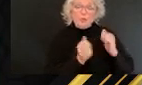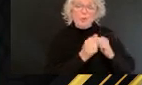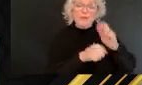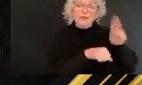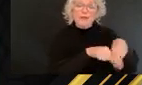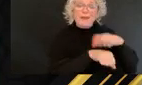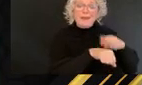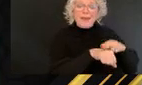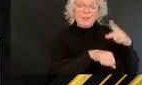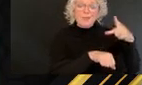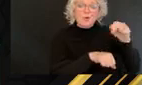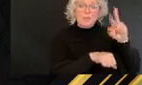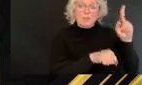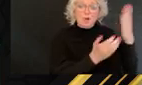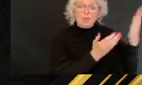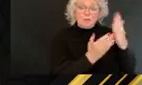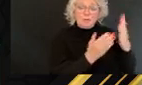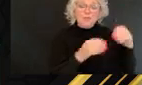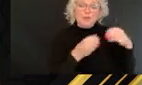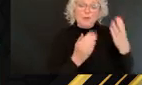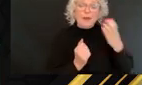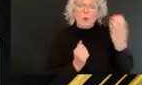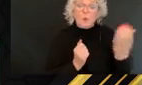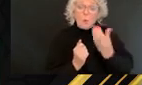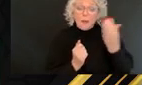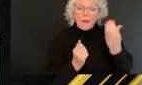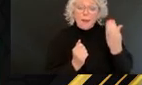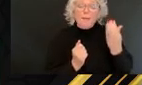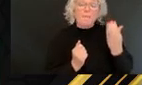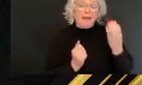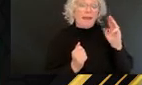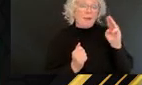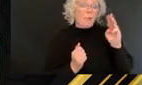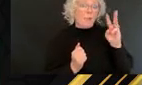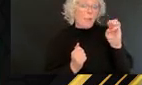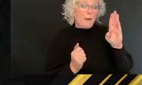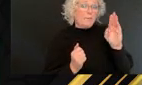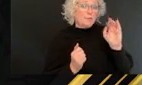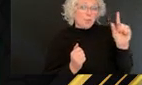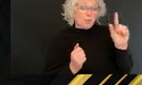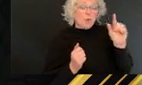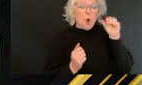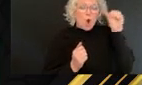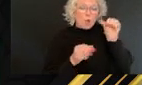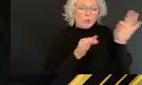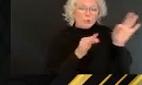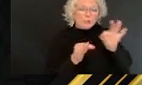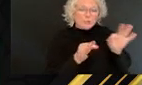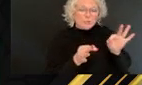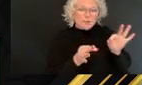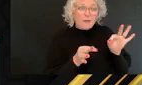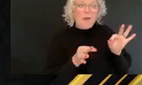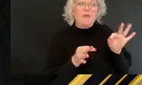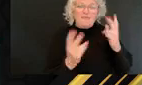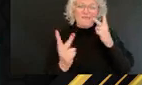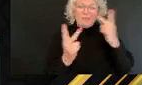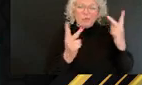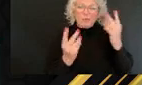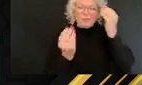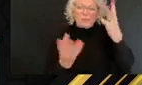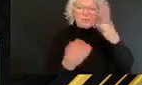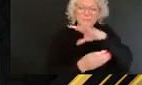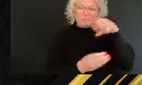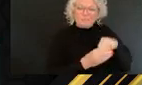collaboration with the National Park Service to create a web tool and mobile app for audio describing which is describing visual information, for